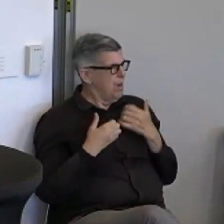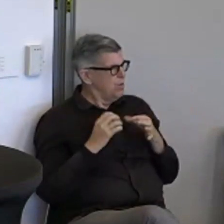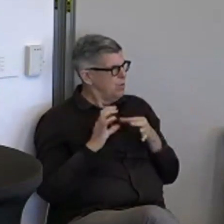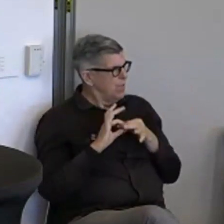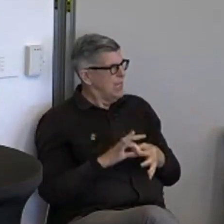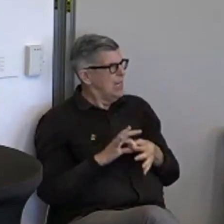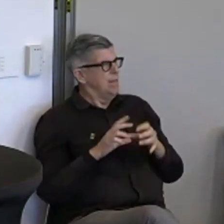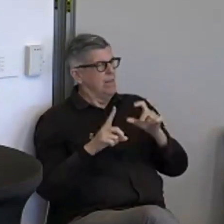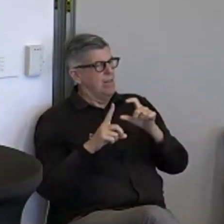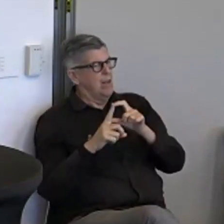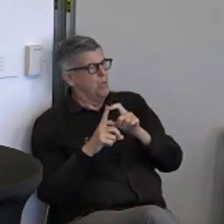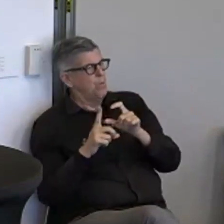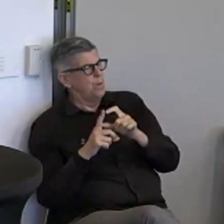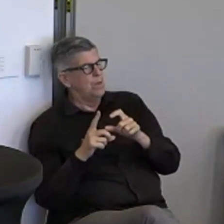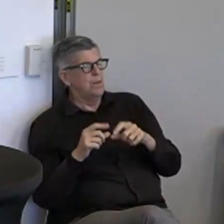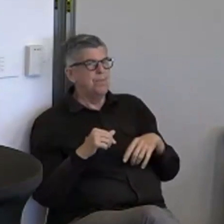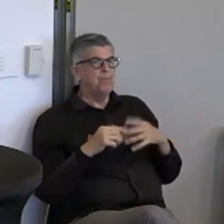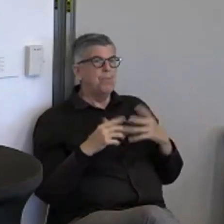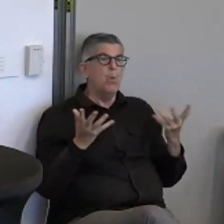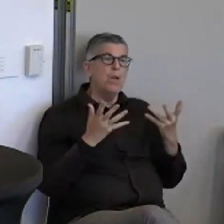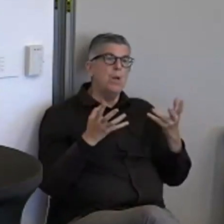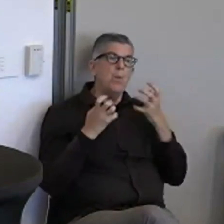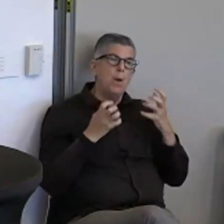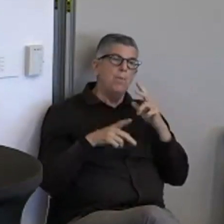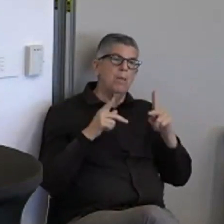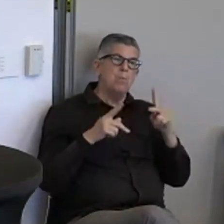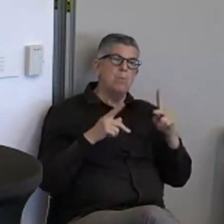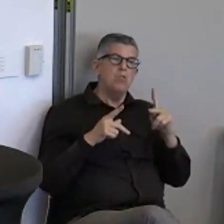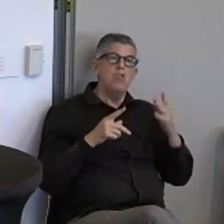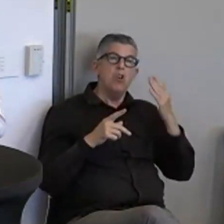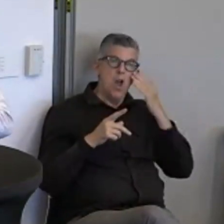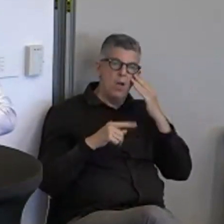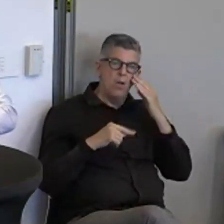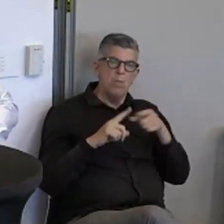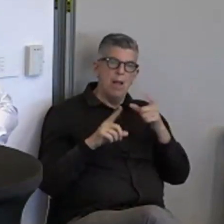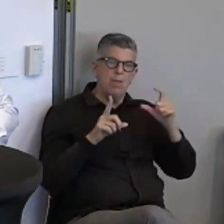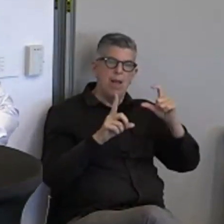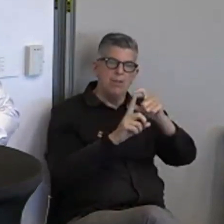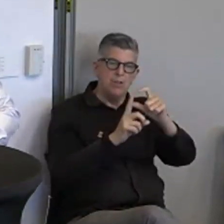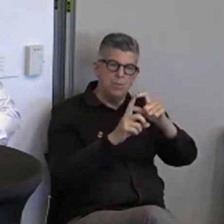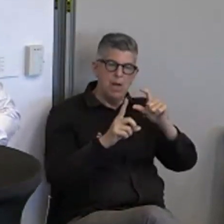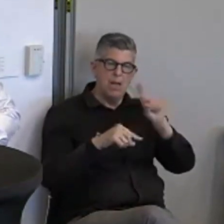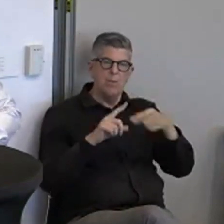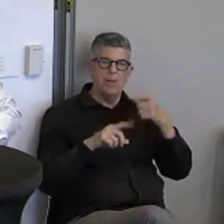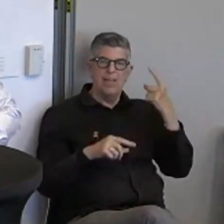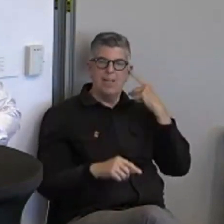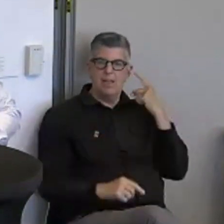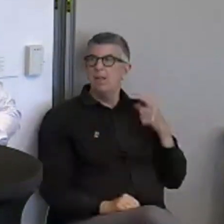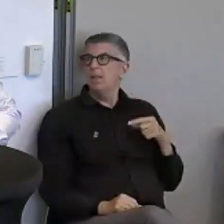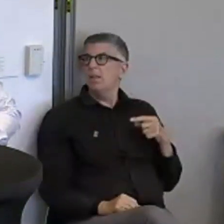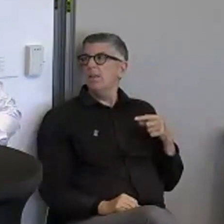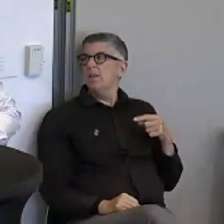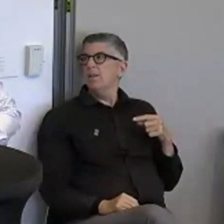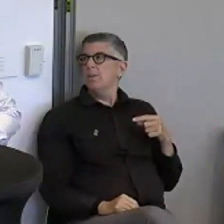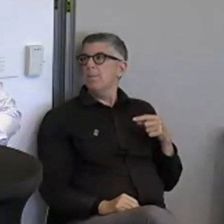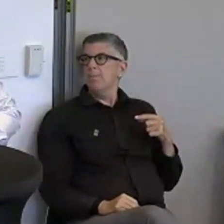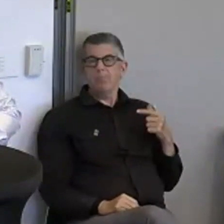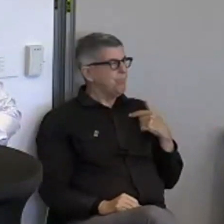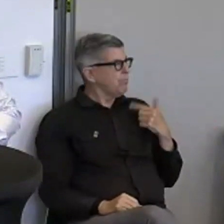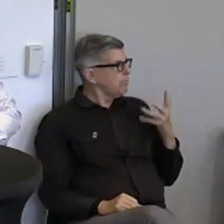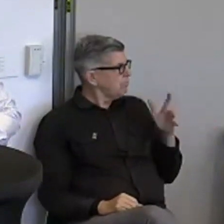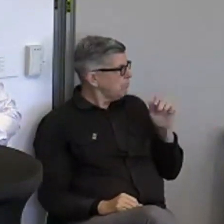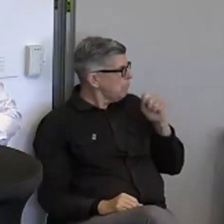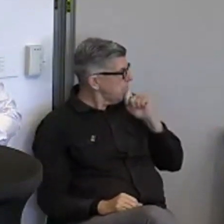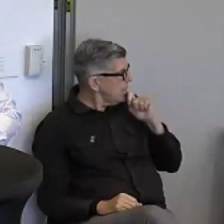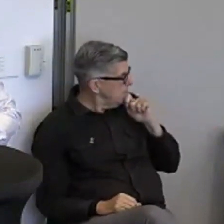term and what do you want people to take away from this term when they hear it? So when I hear, am I mic? I think I might.